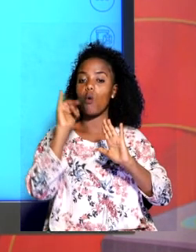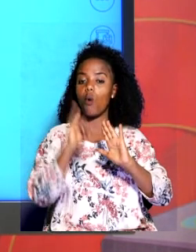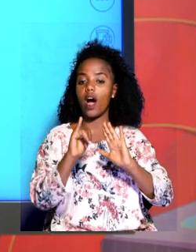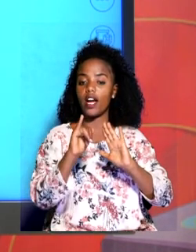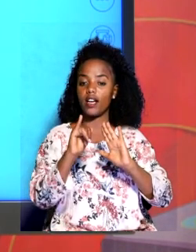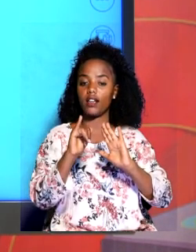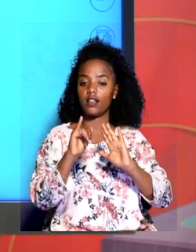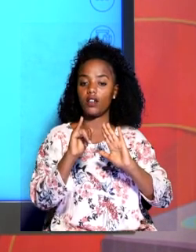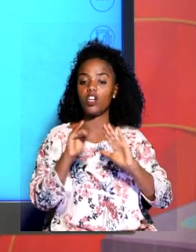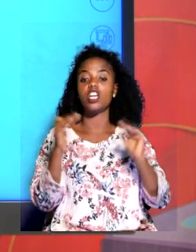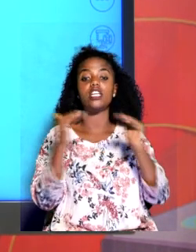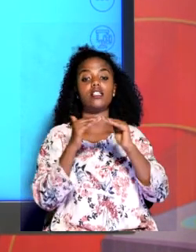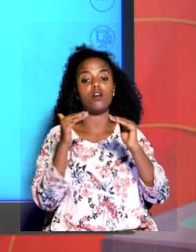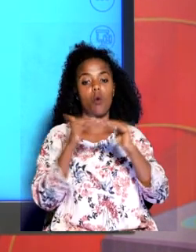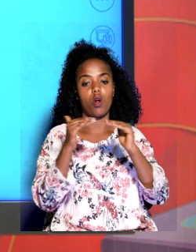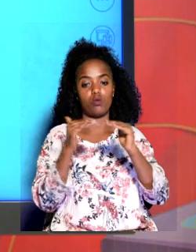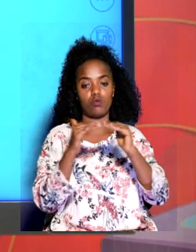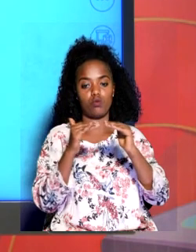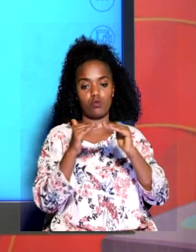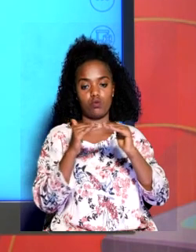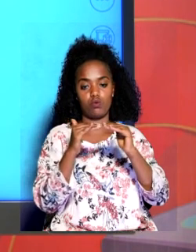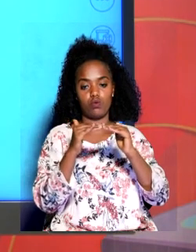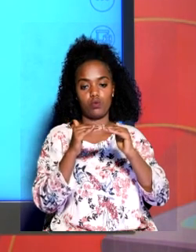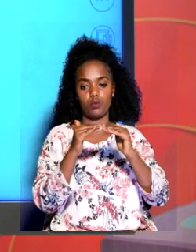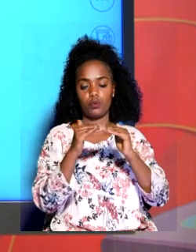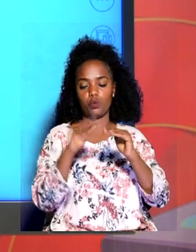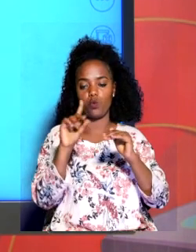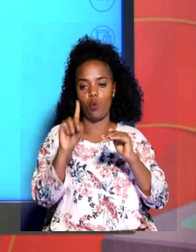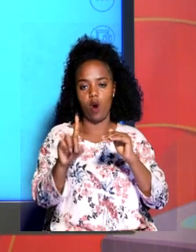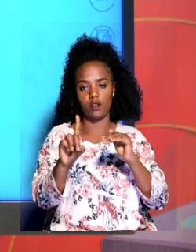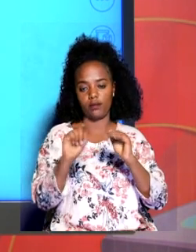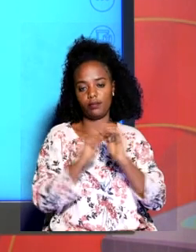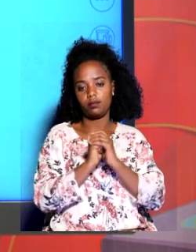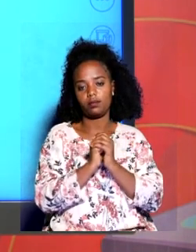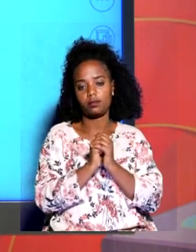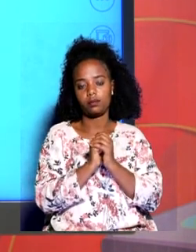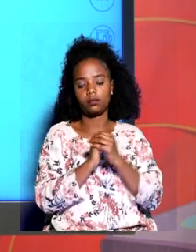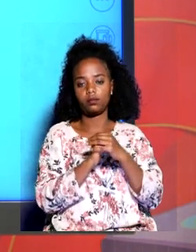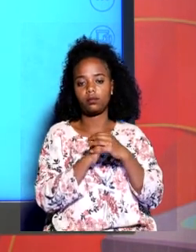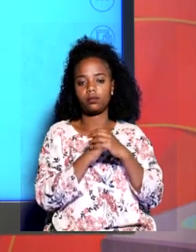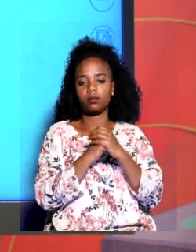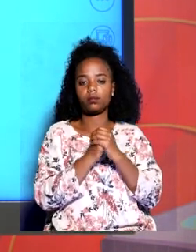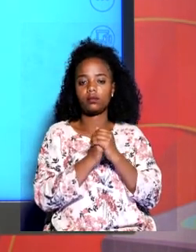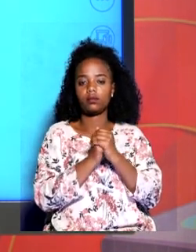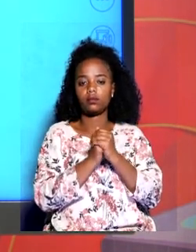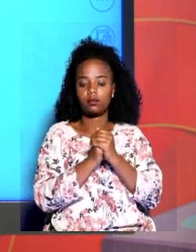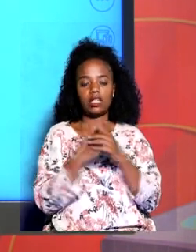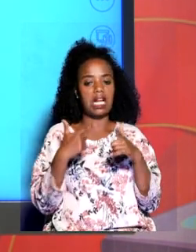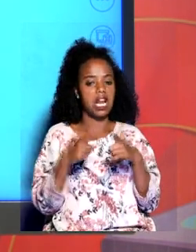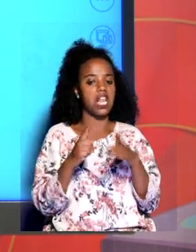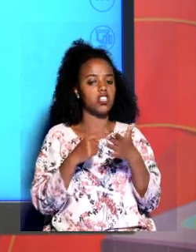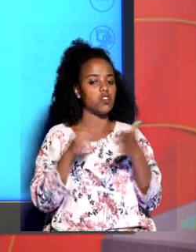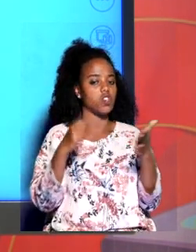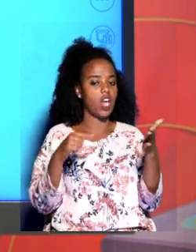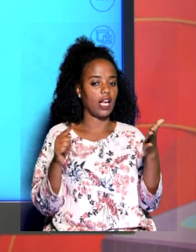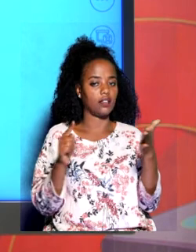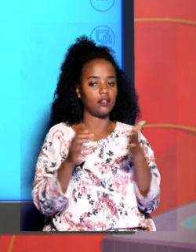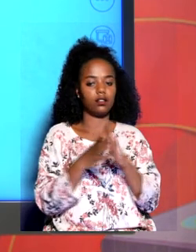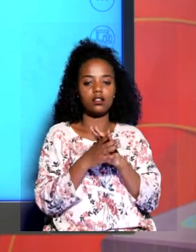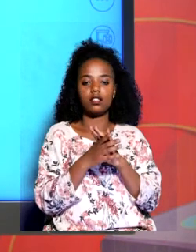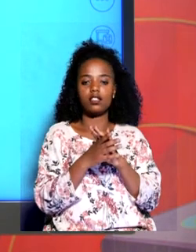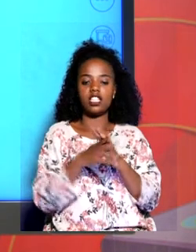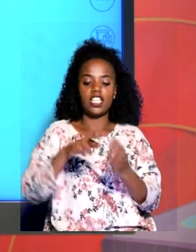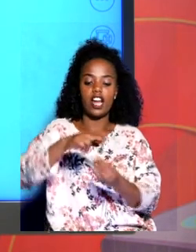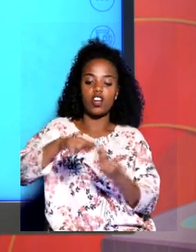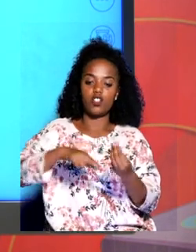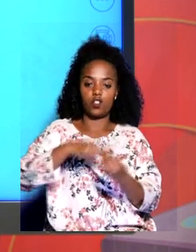x minus y is equal to x minus y is equal to 1. Let's check the